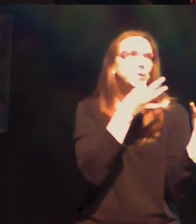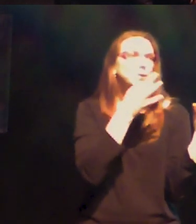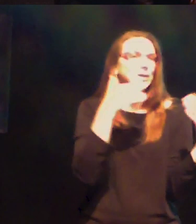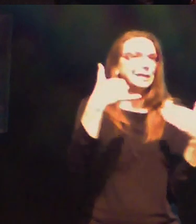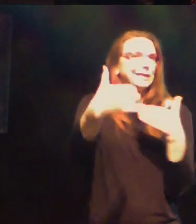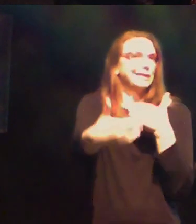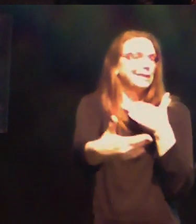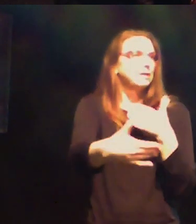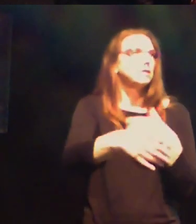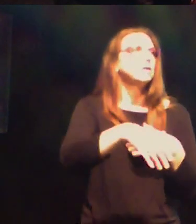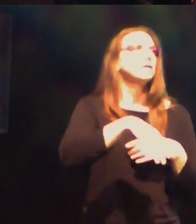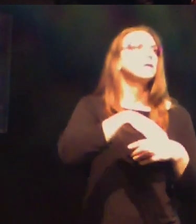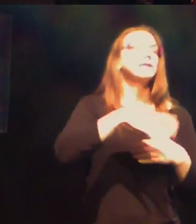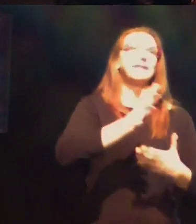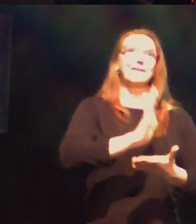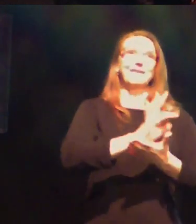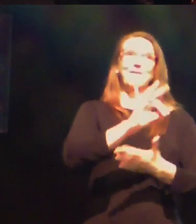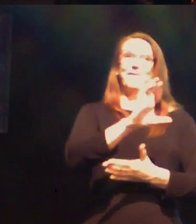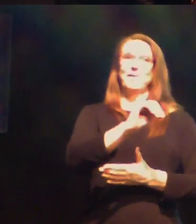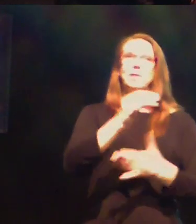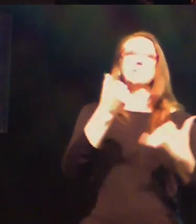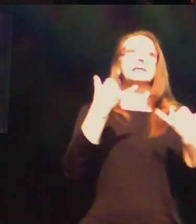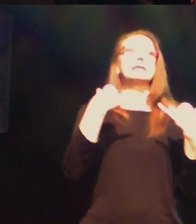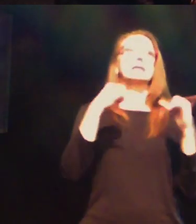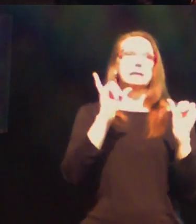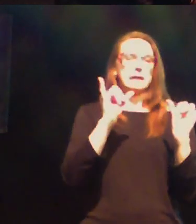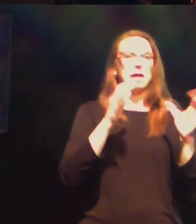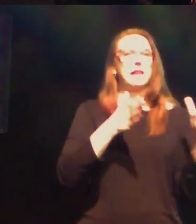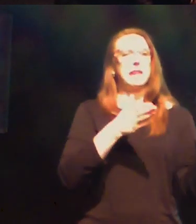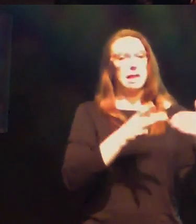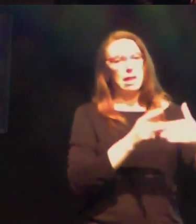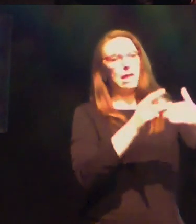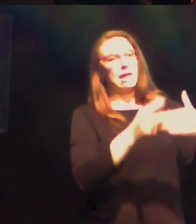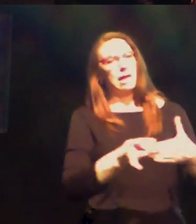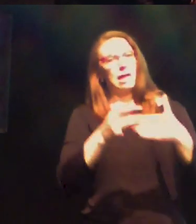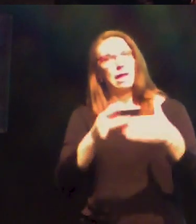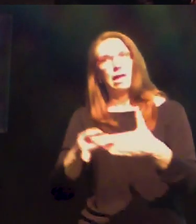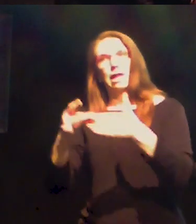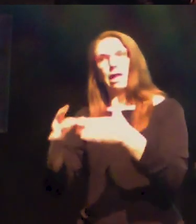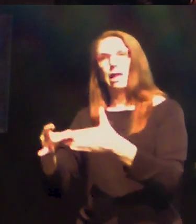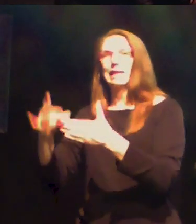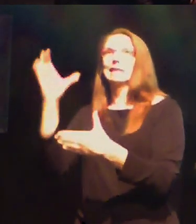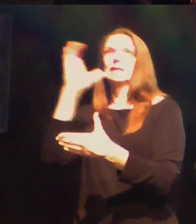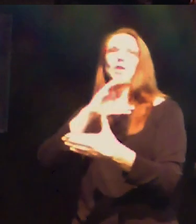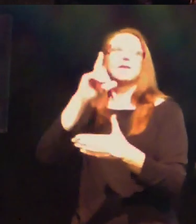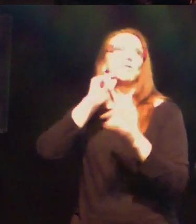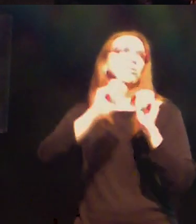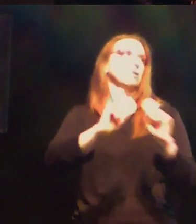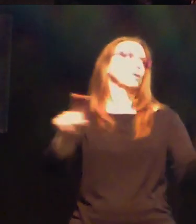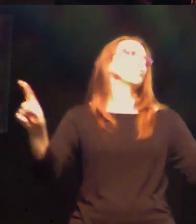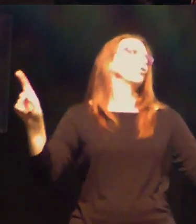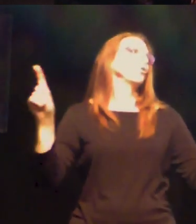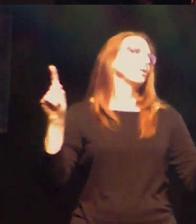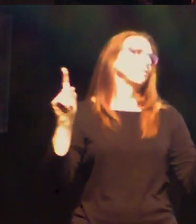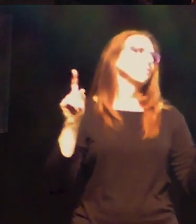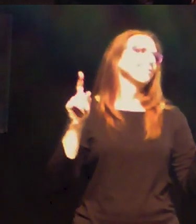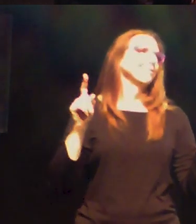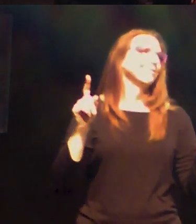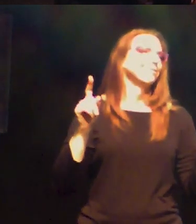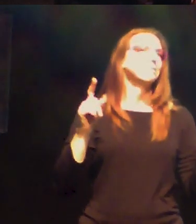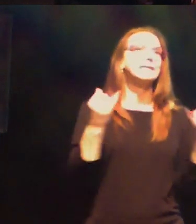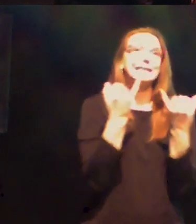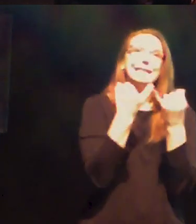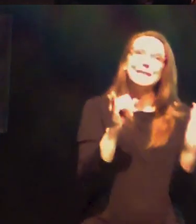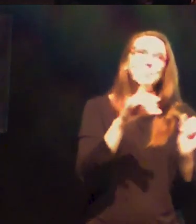coming months. The film is still on a long path to seek the distribution that it deserves. It's, you know,